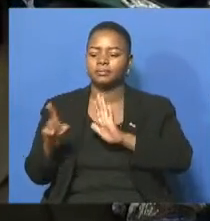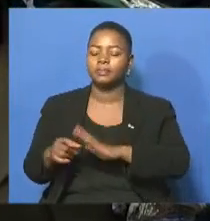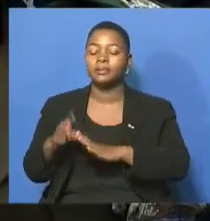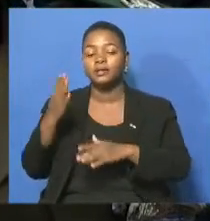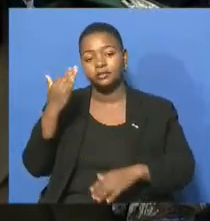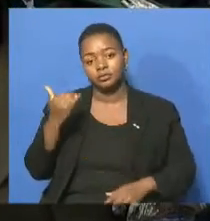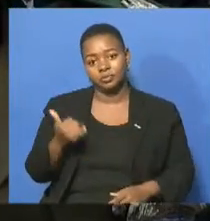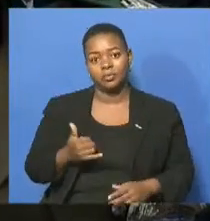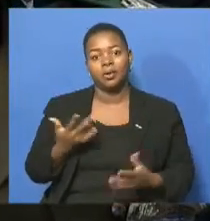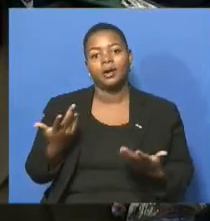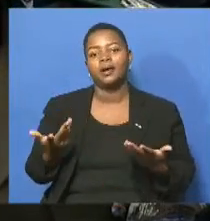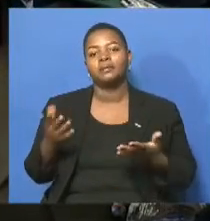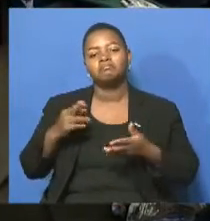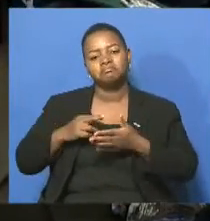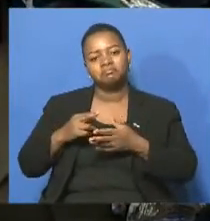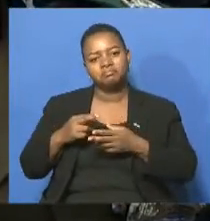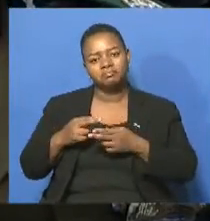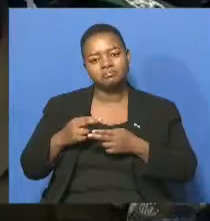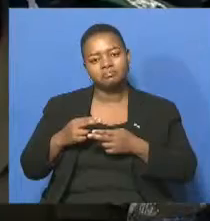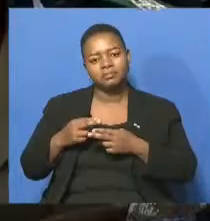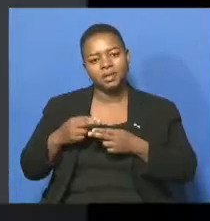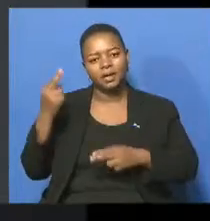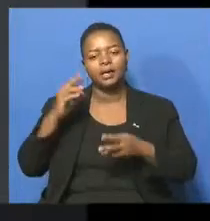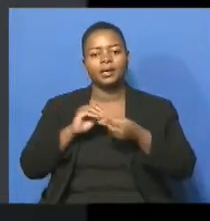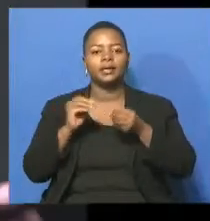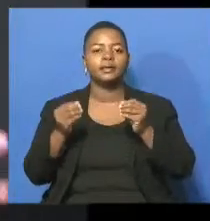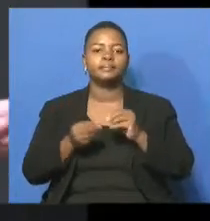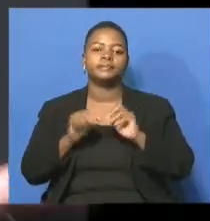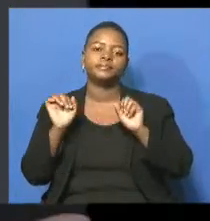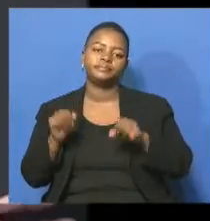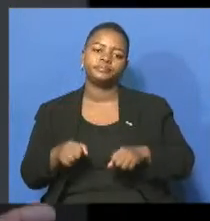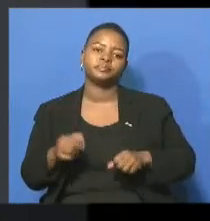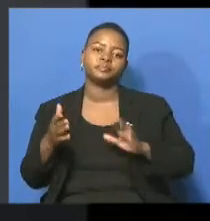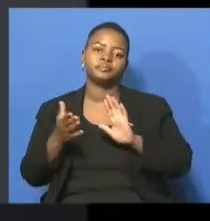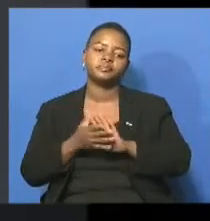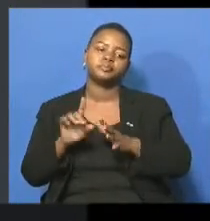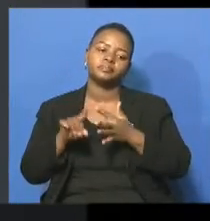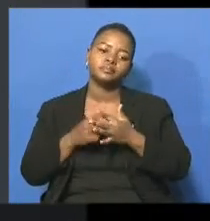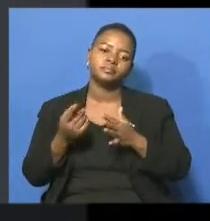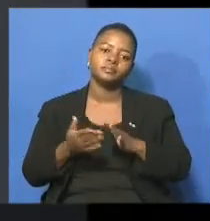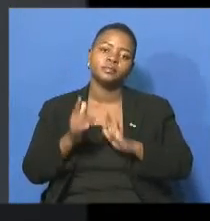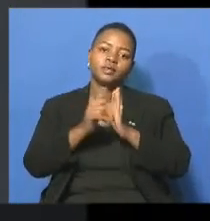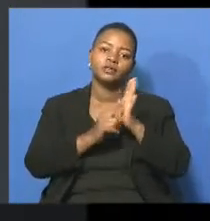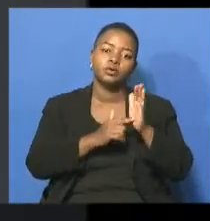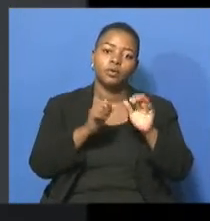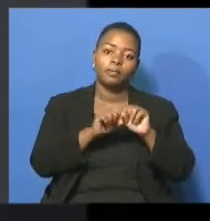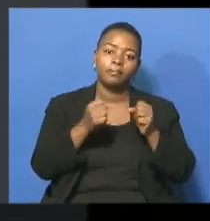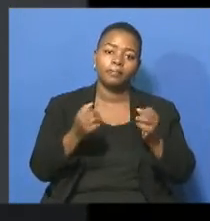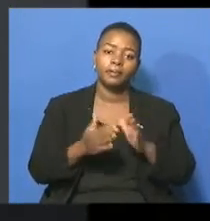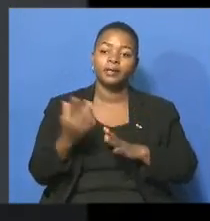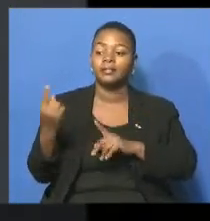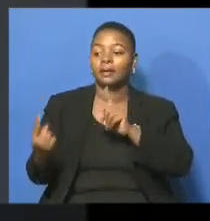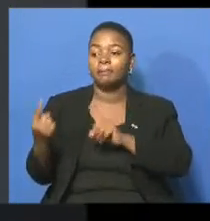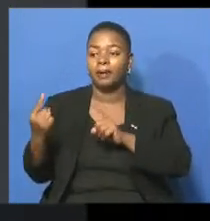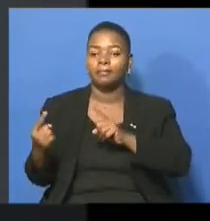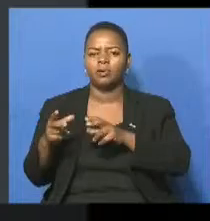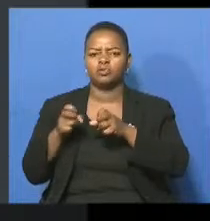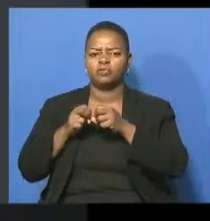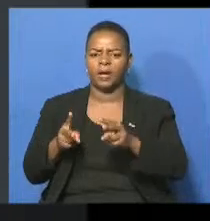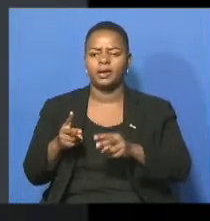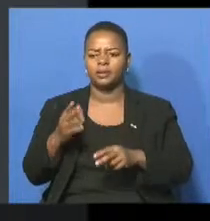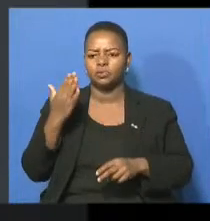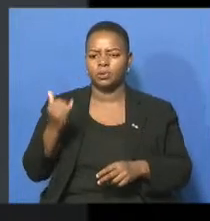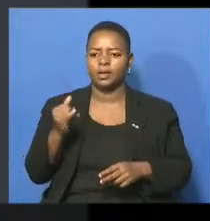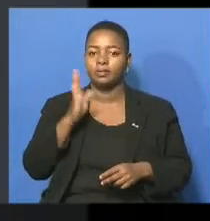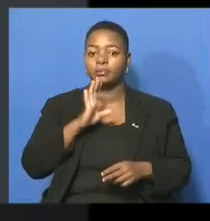risk that they can be involved in crimes. Sometimes it's a way of trying to revenge or to fight back,